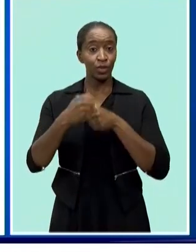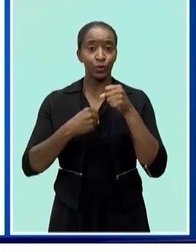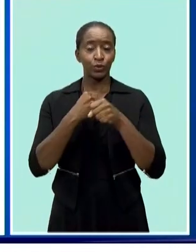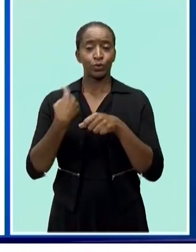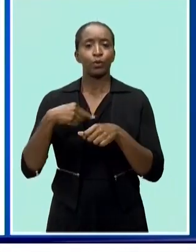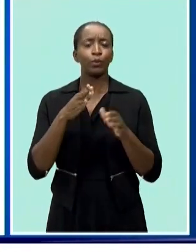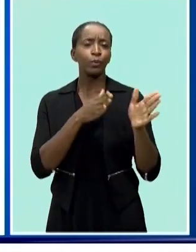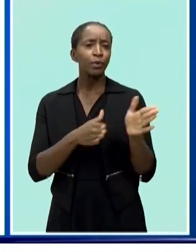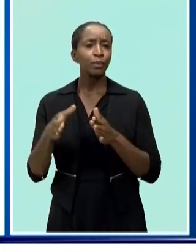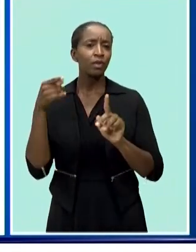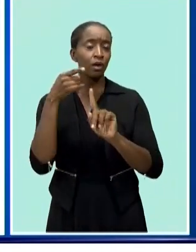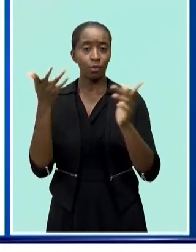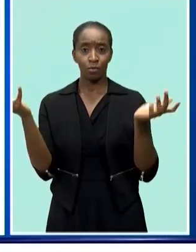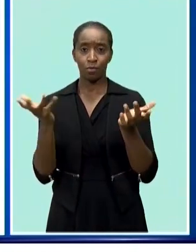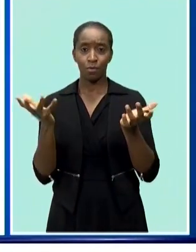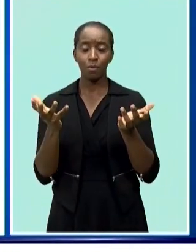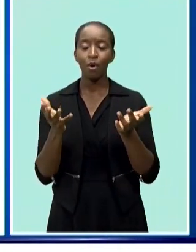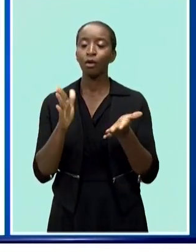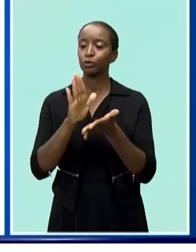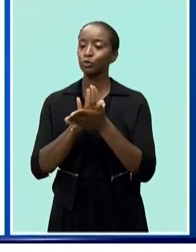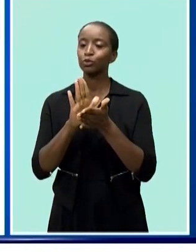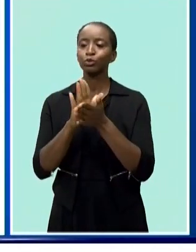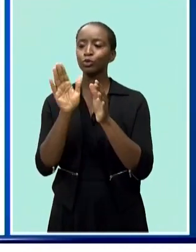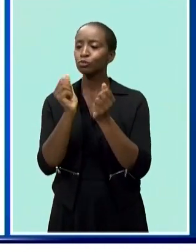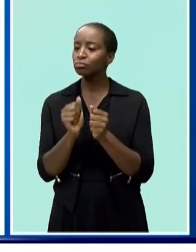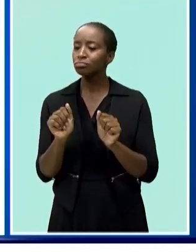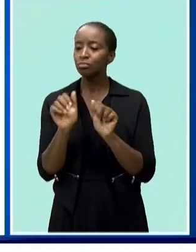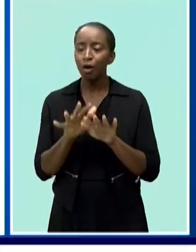secondary school on the island that needed one with a water cooler.